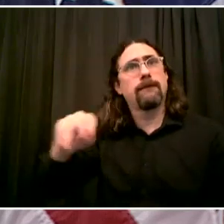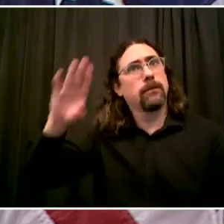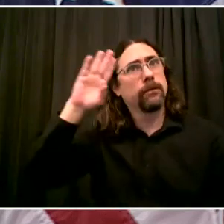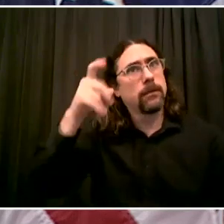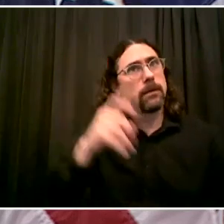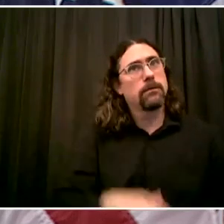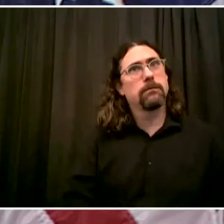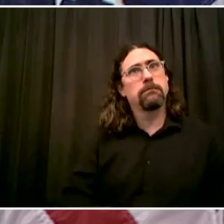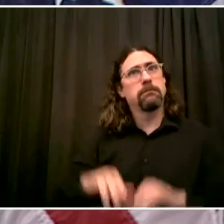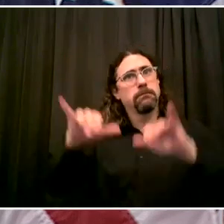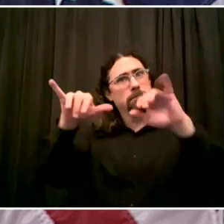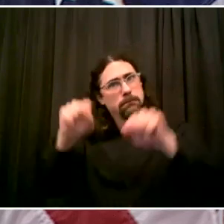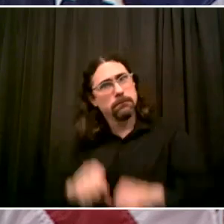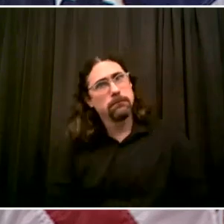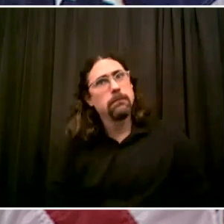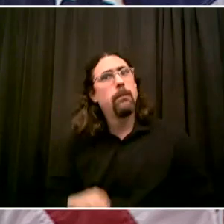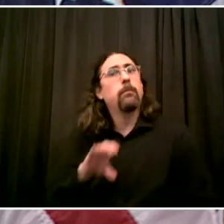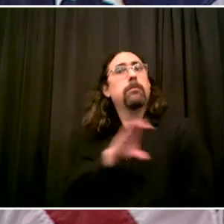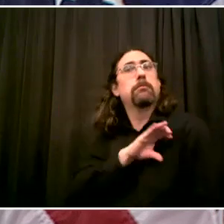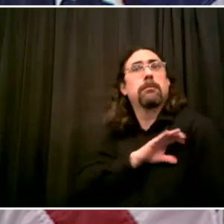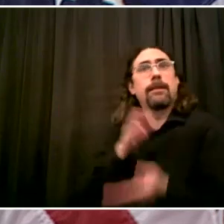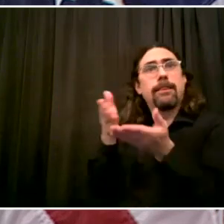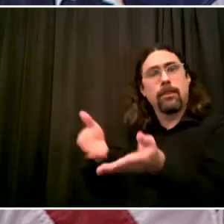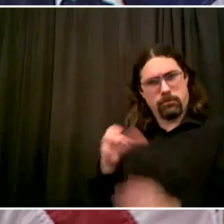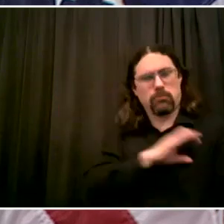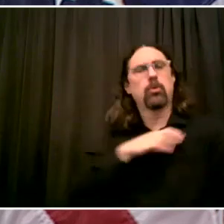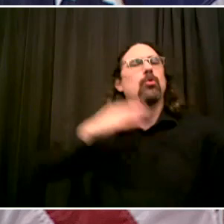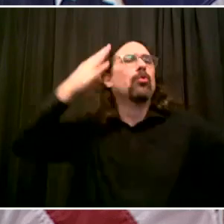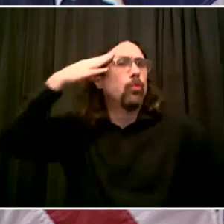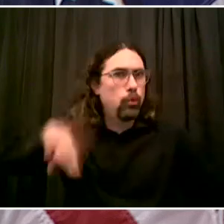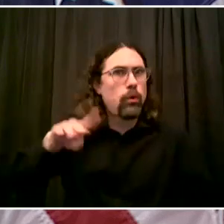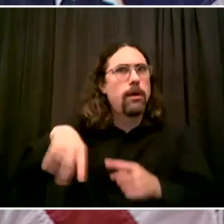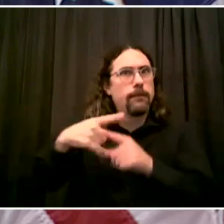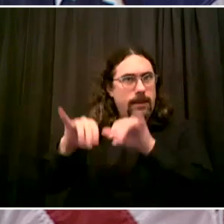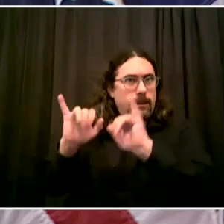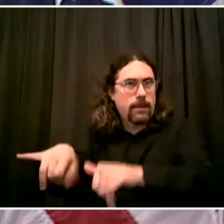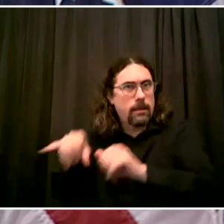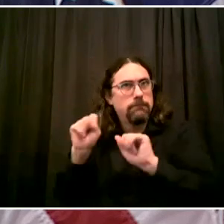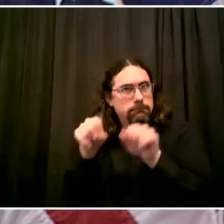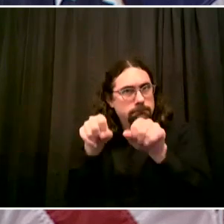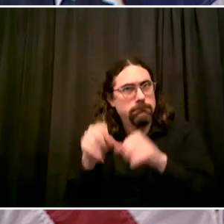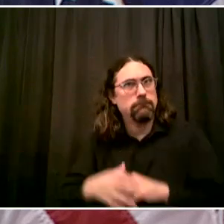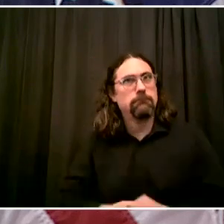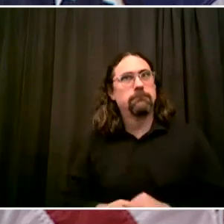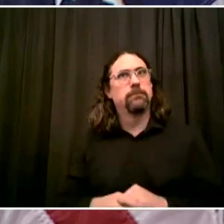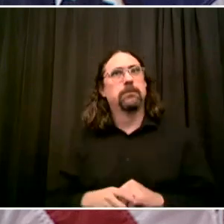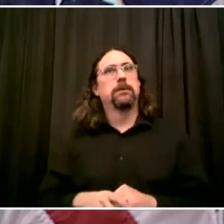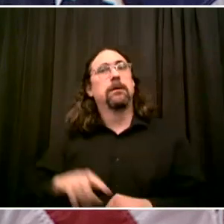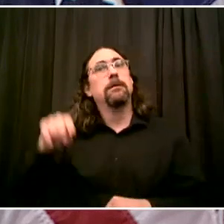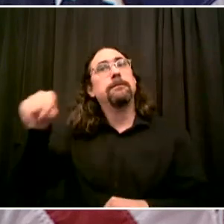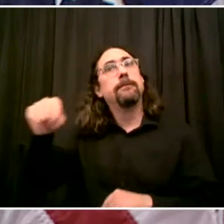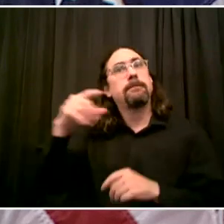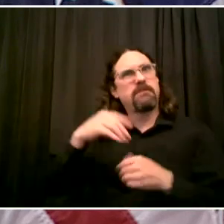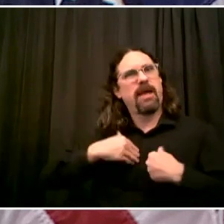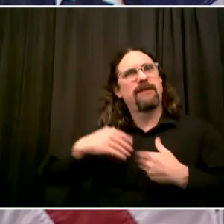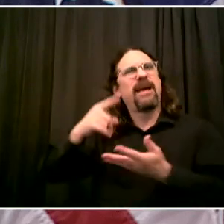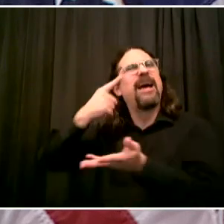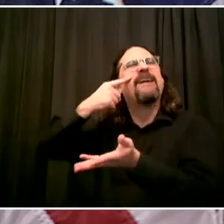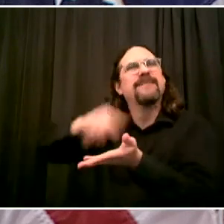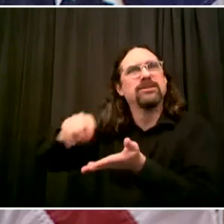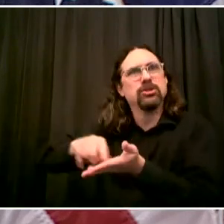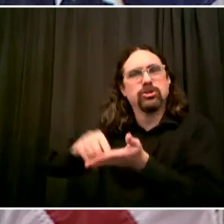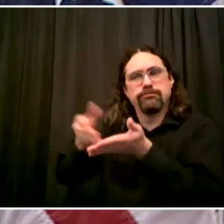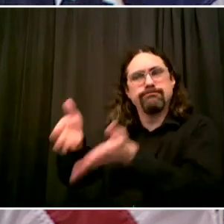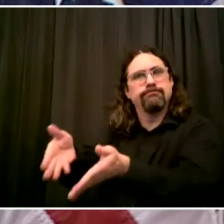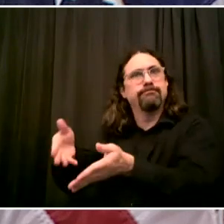we have, and I know there's always security and information confidentiality issues. Commissioner Shea will speak to this, but I've seen with my